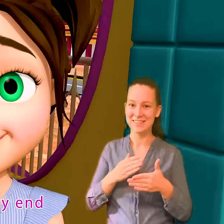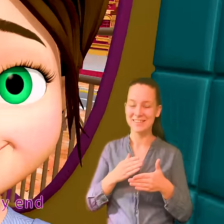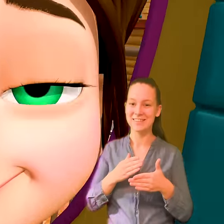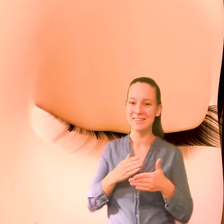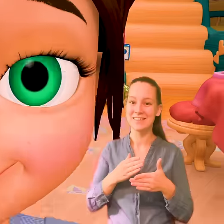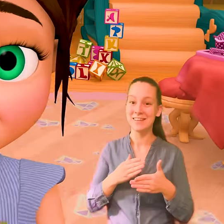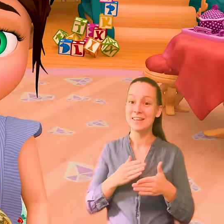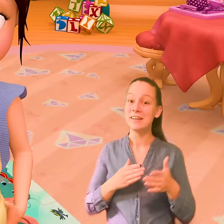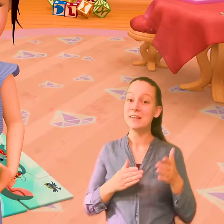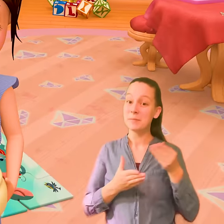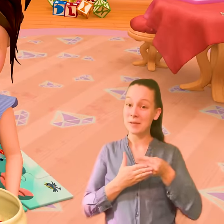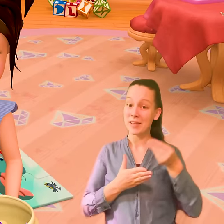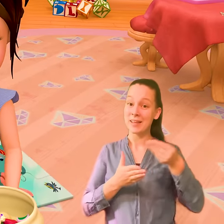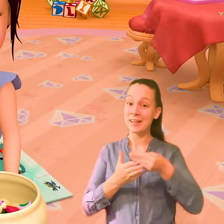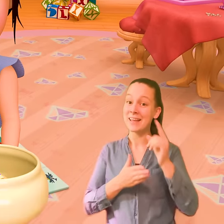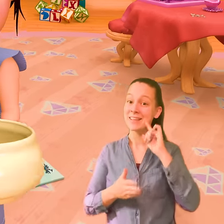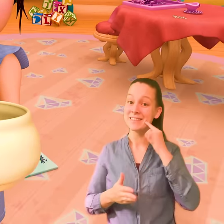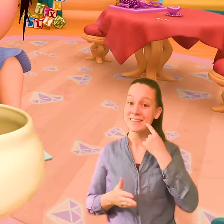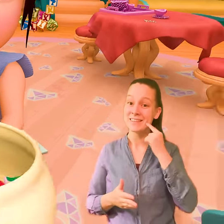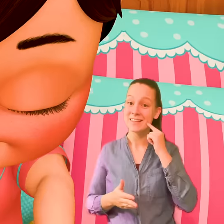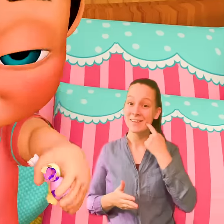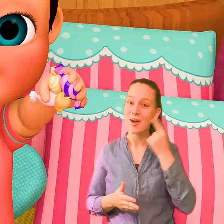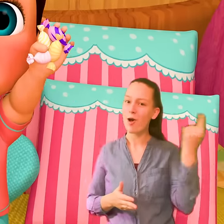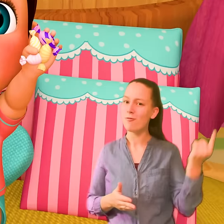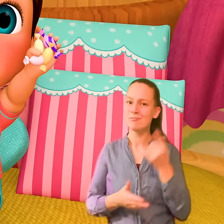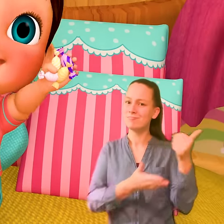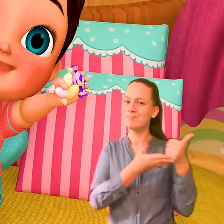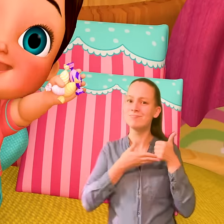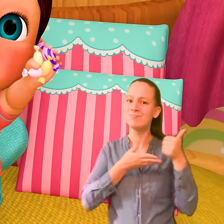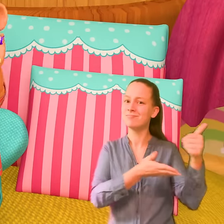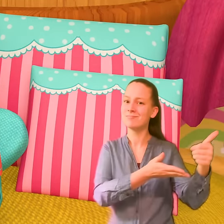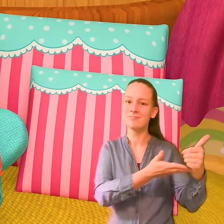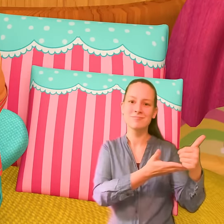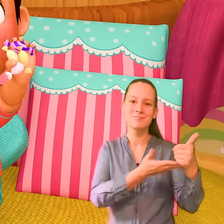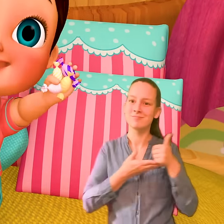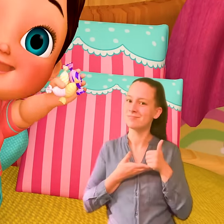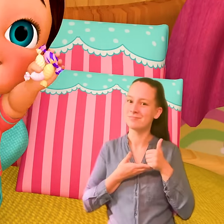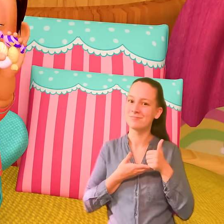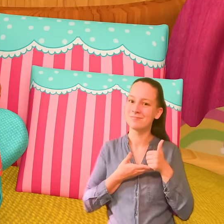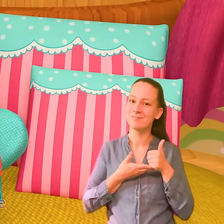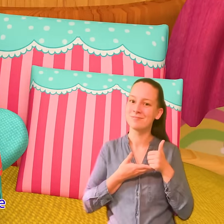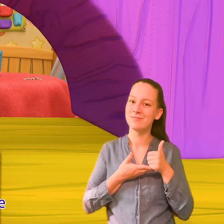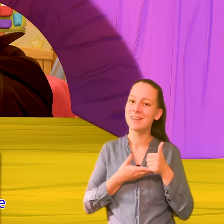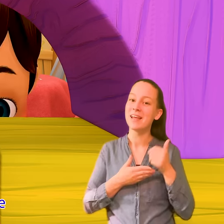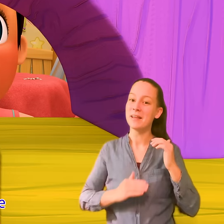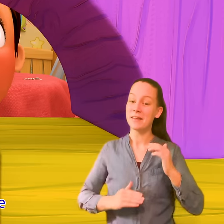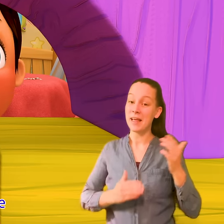end buying me candy almost come in handy